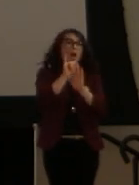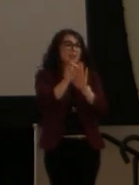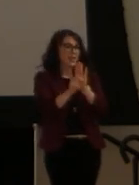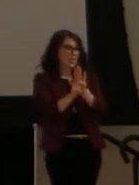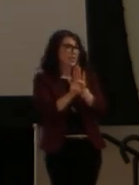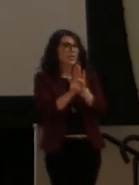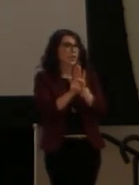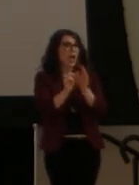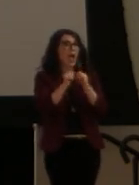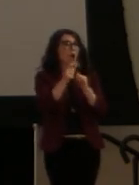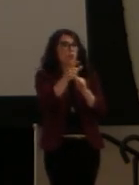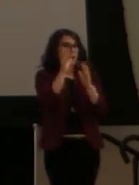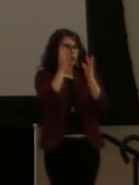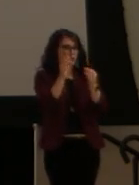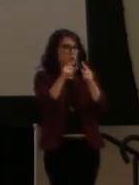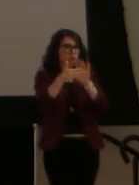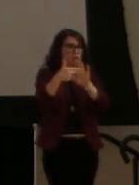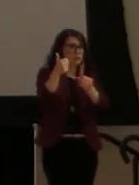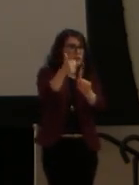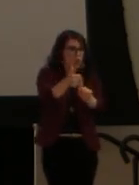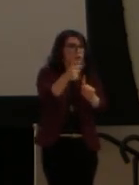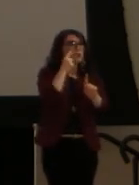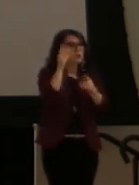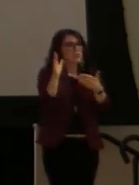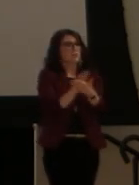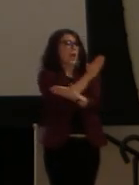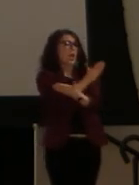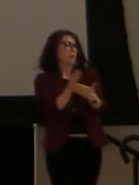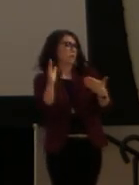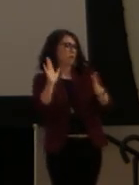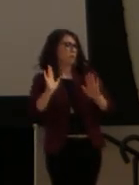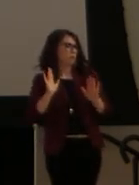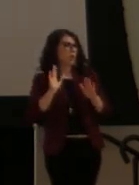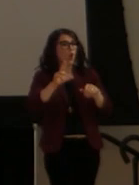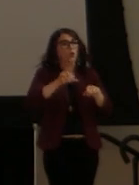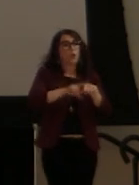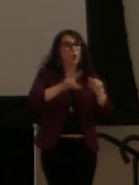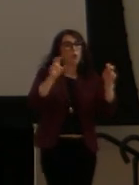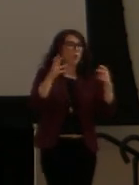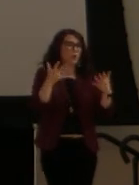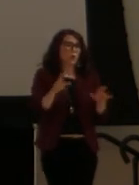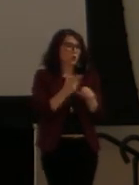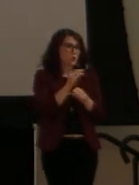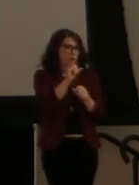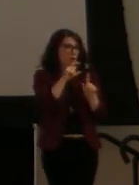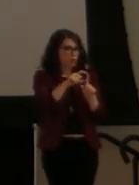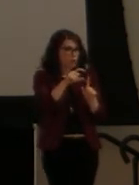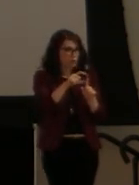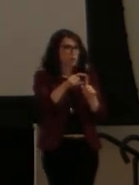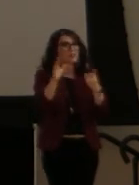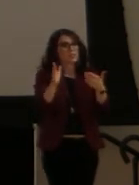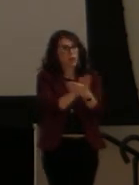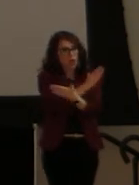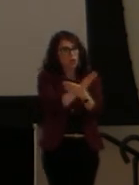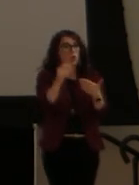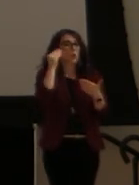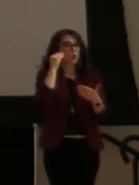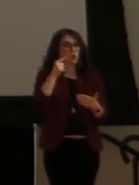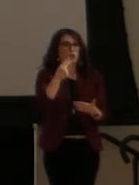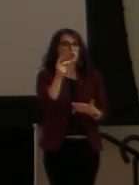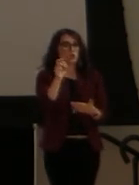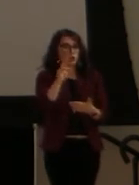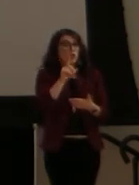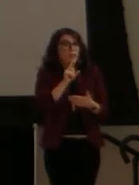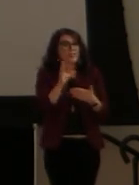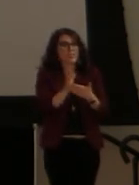the typical or normal, you know, we don't even want to use those terms, right? We know that gender is a